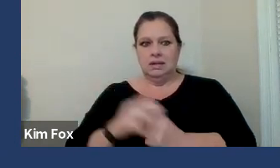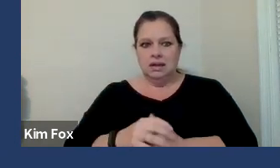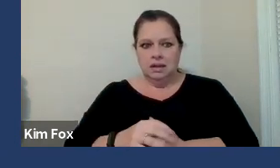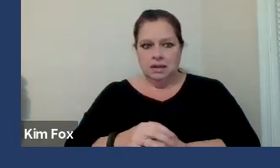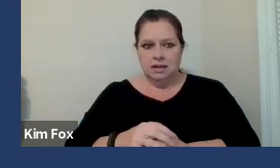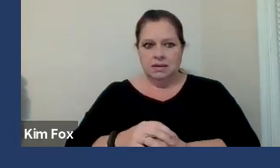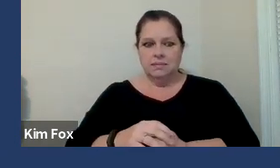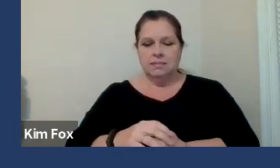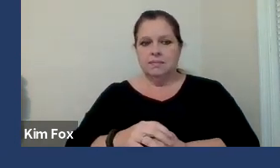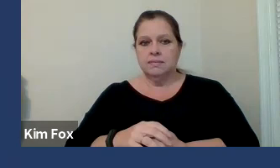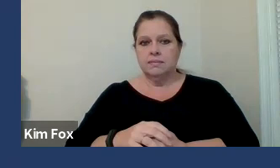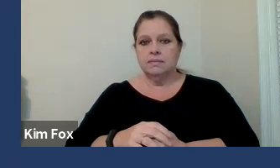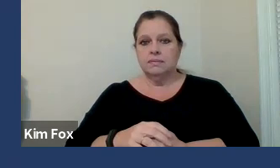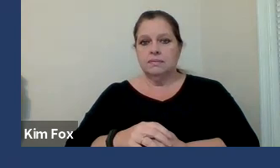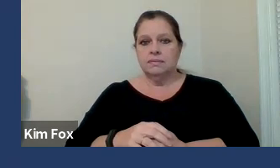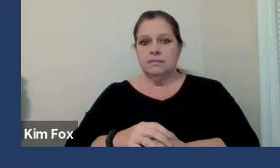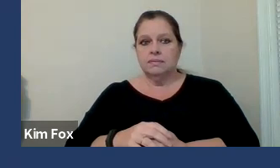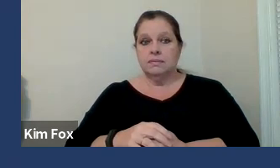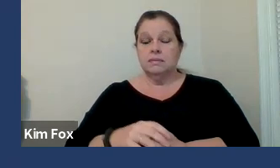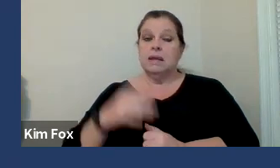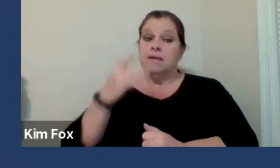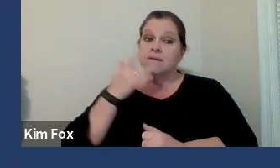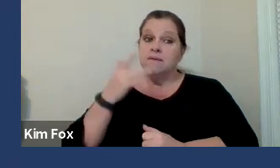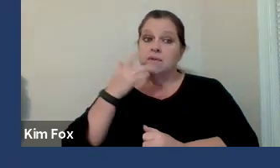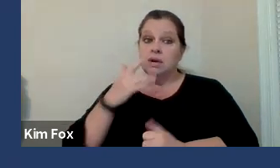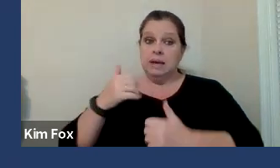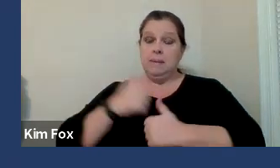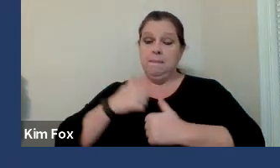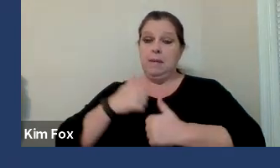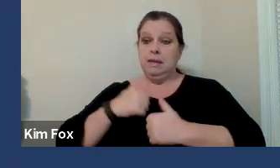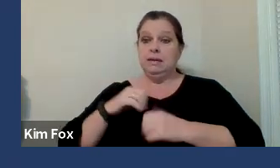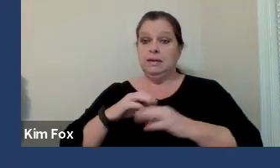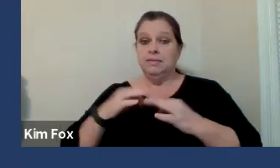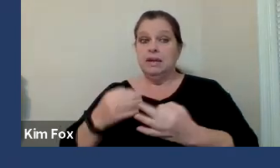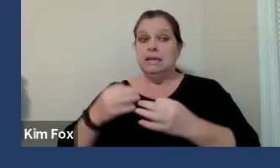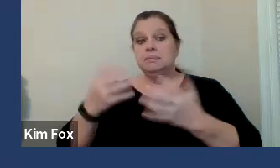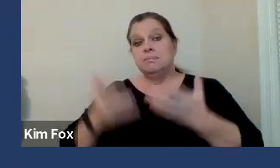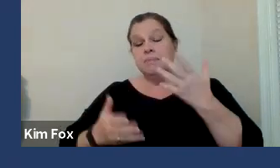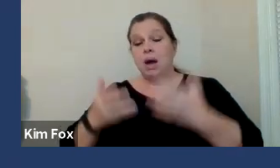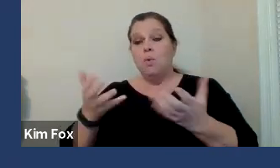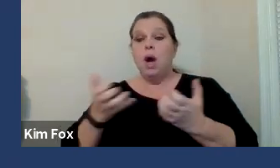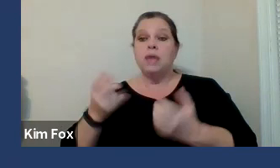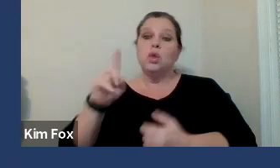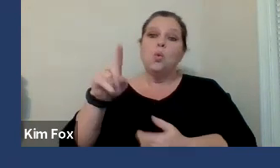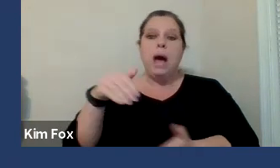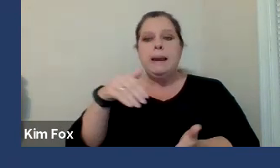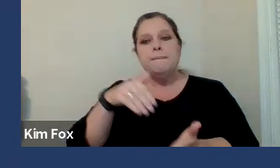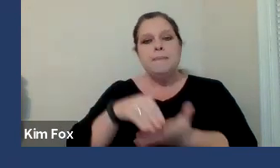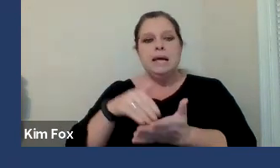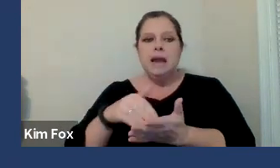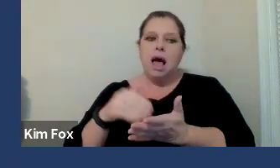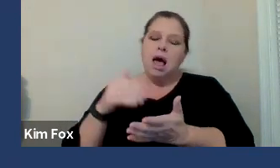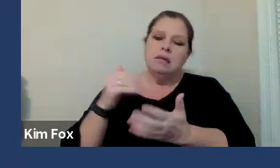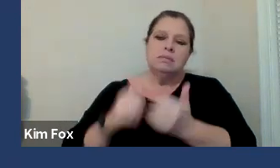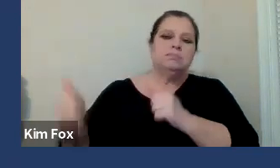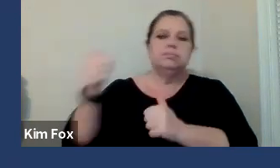GI Bill. The very fortunate military dependents may feel like they won the 1 million jackpot